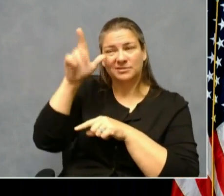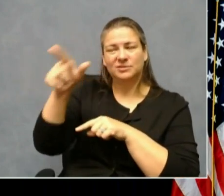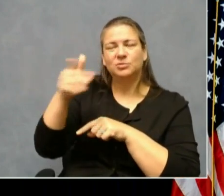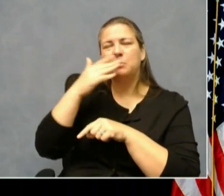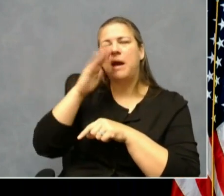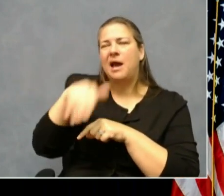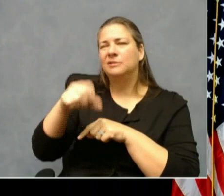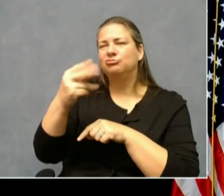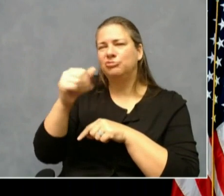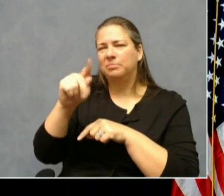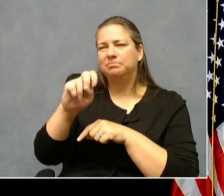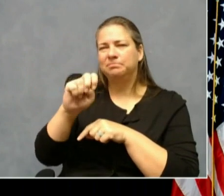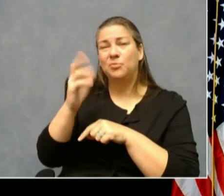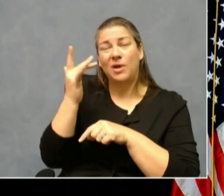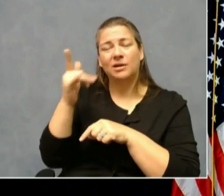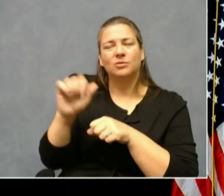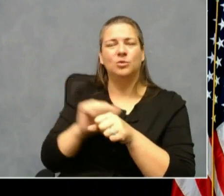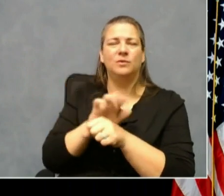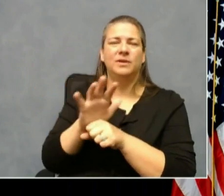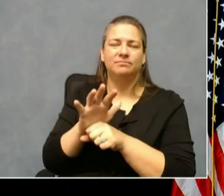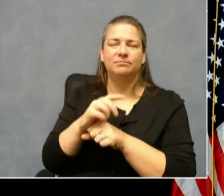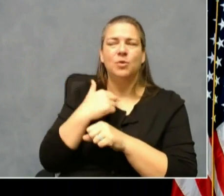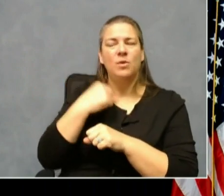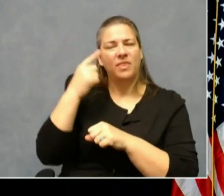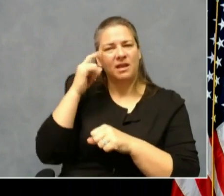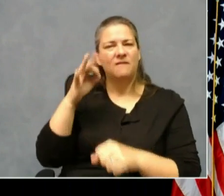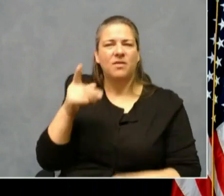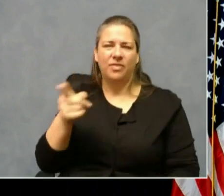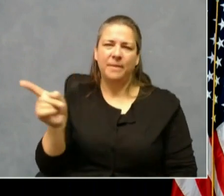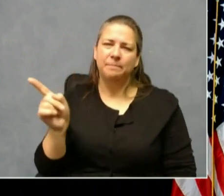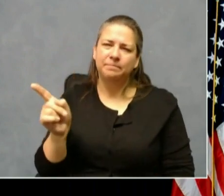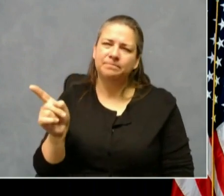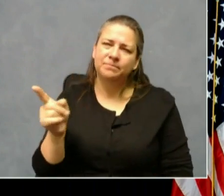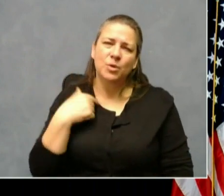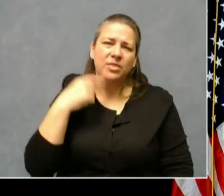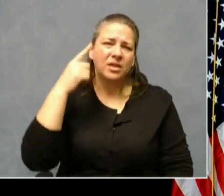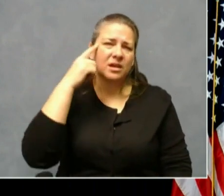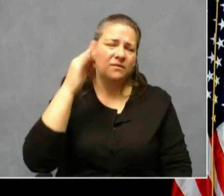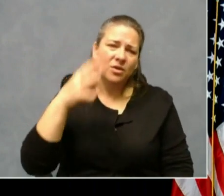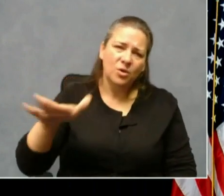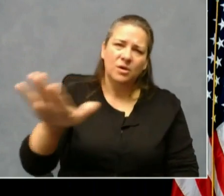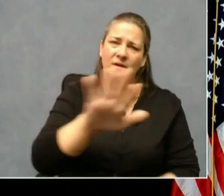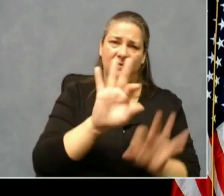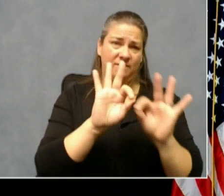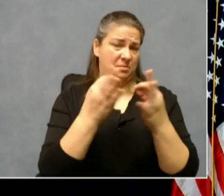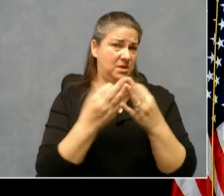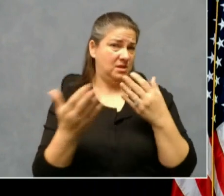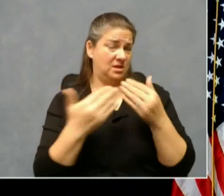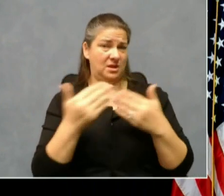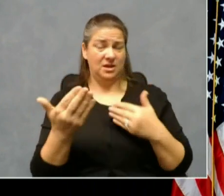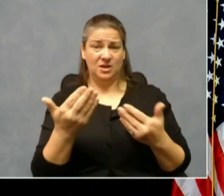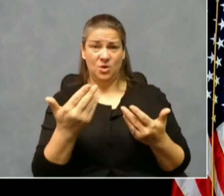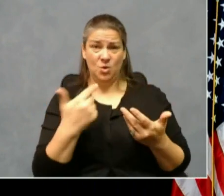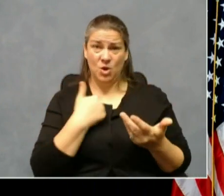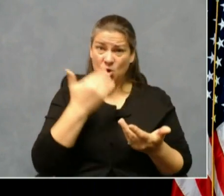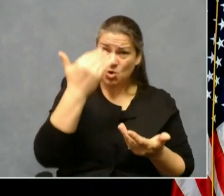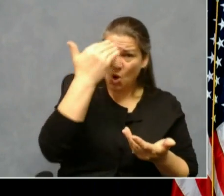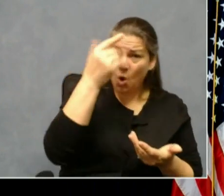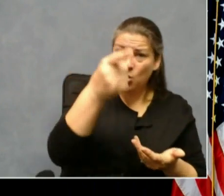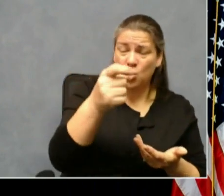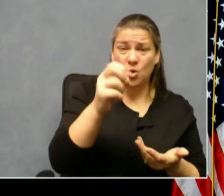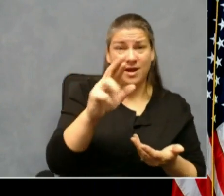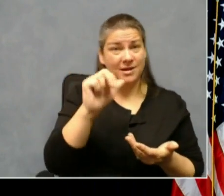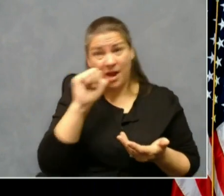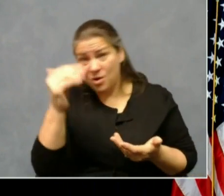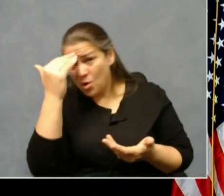of COVID, and we're thinking about them, and we're thinking about every family, whether we know you or don't. We hurt with